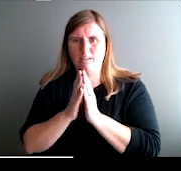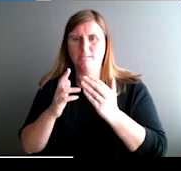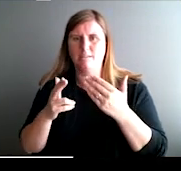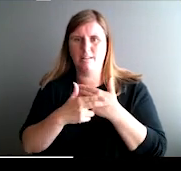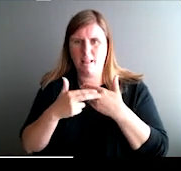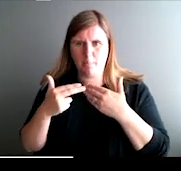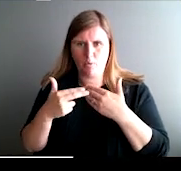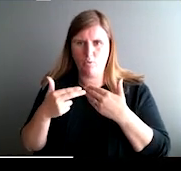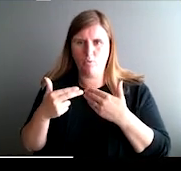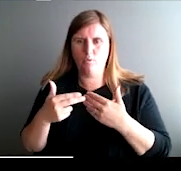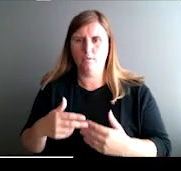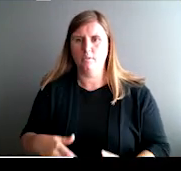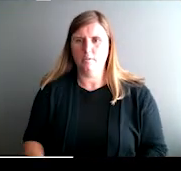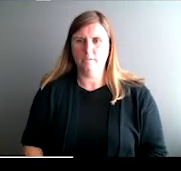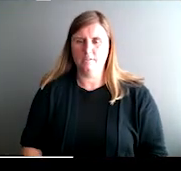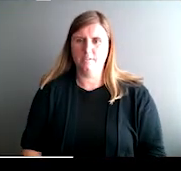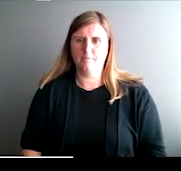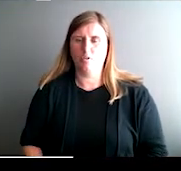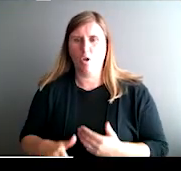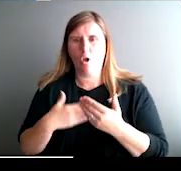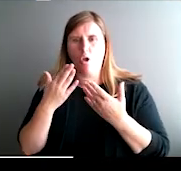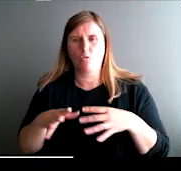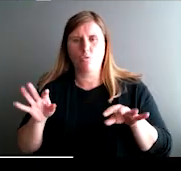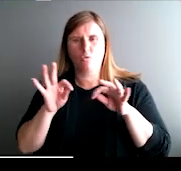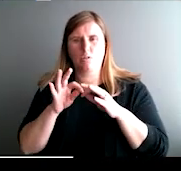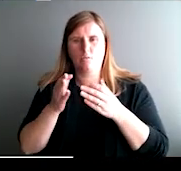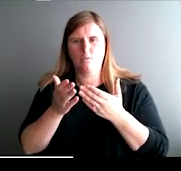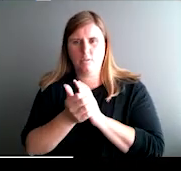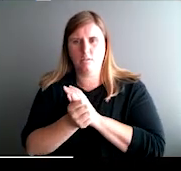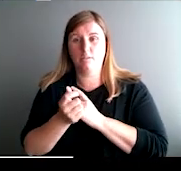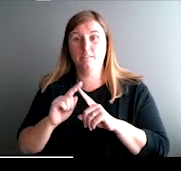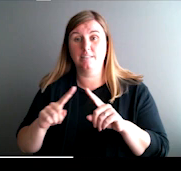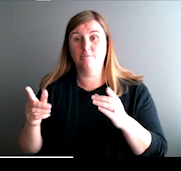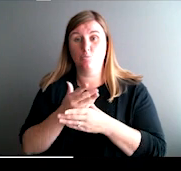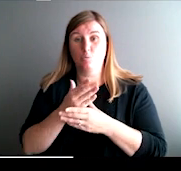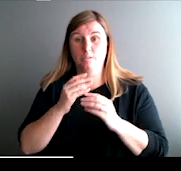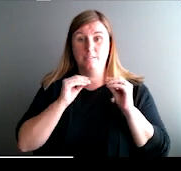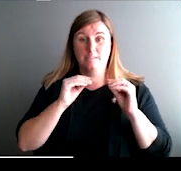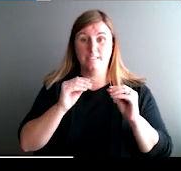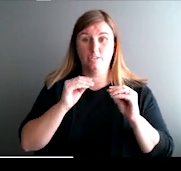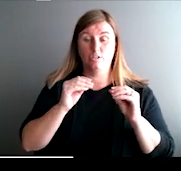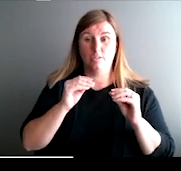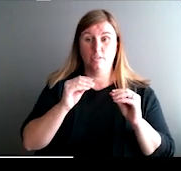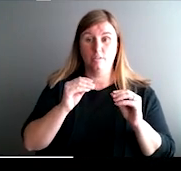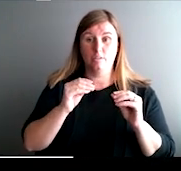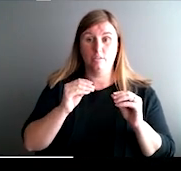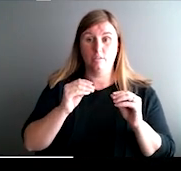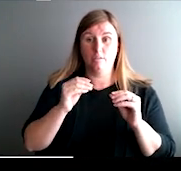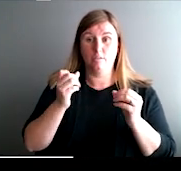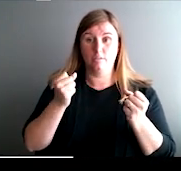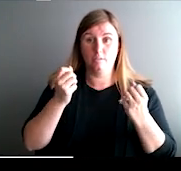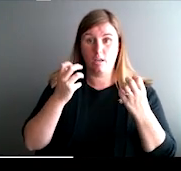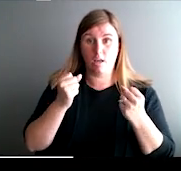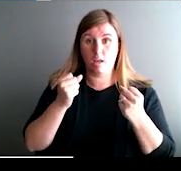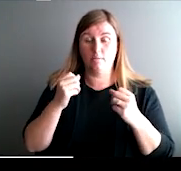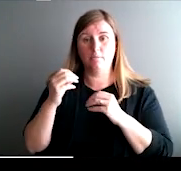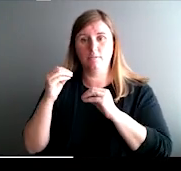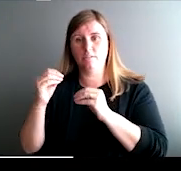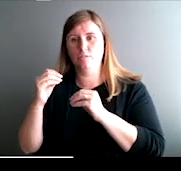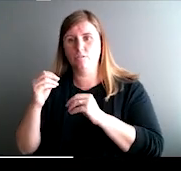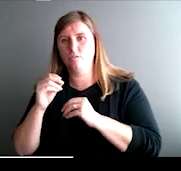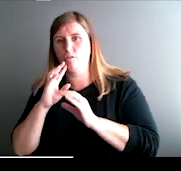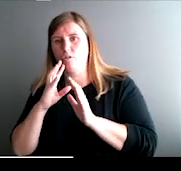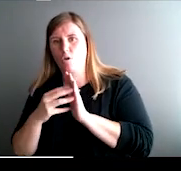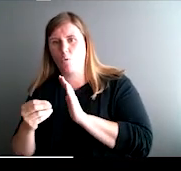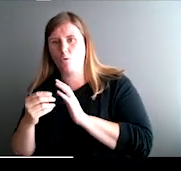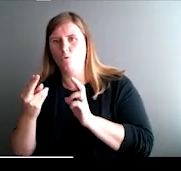to do all of those critical skills. The difference between teaching the sign versus the echoic is